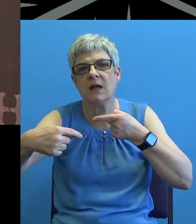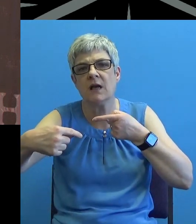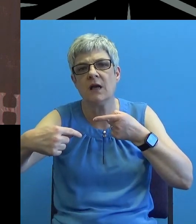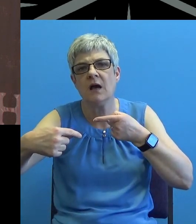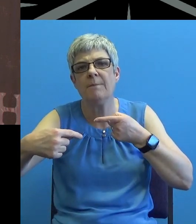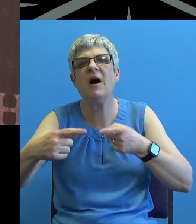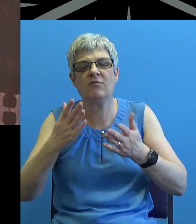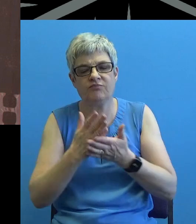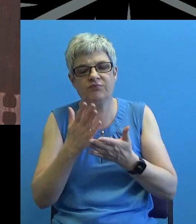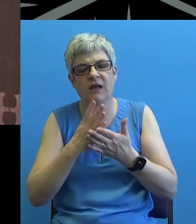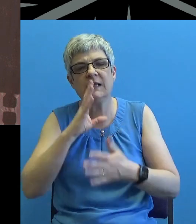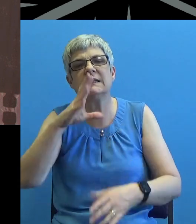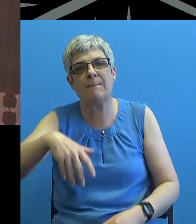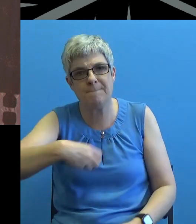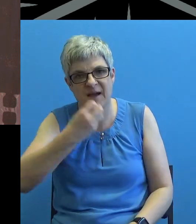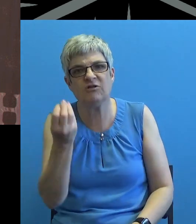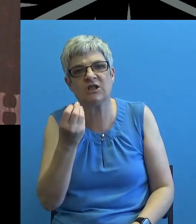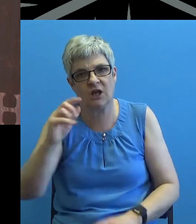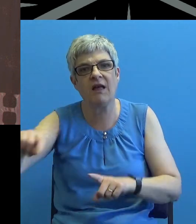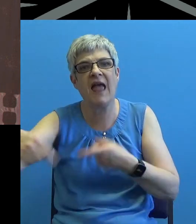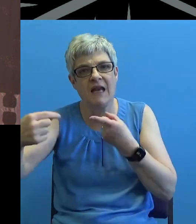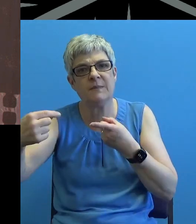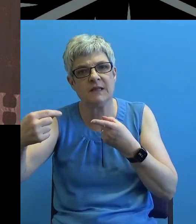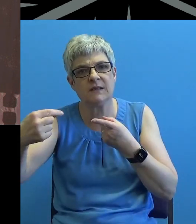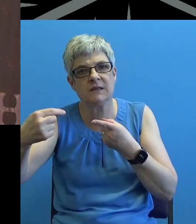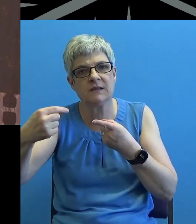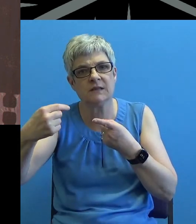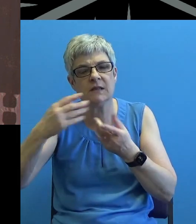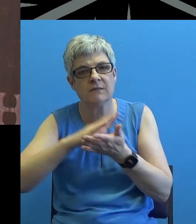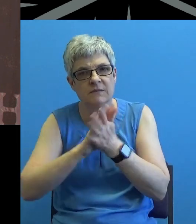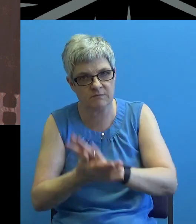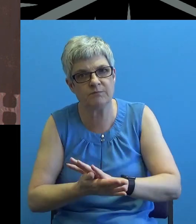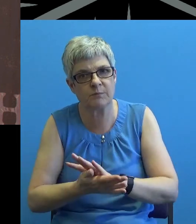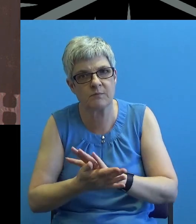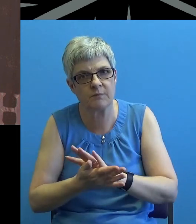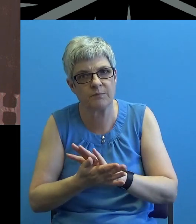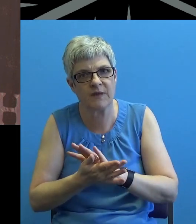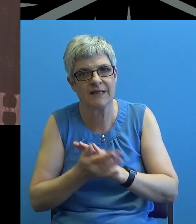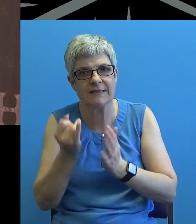but over the spiritual enemies of sin and death and the devil.